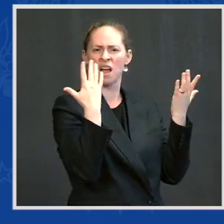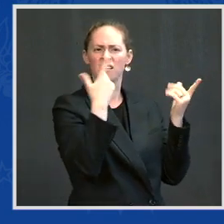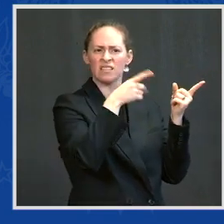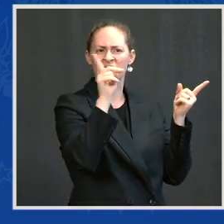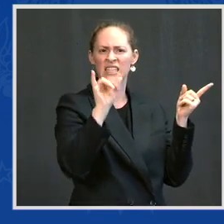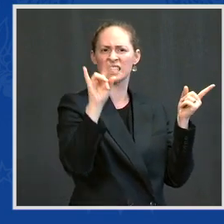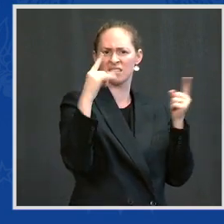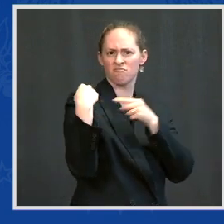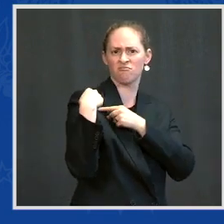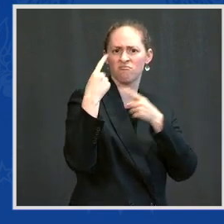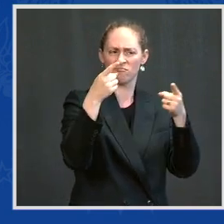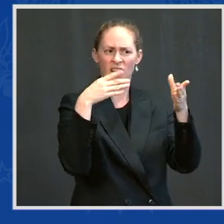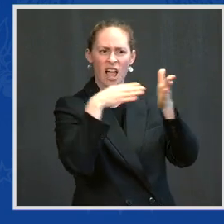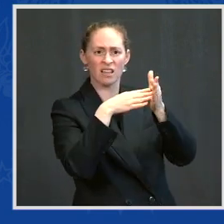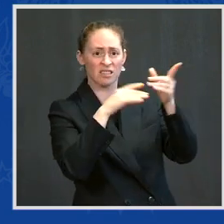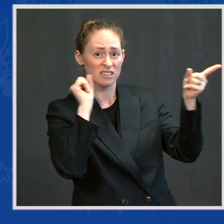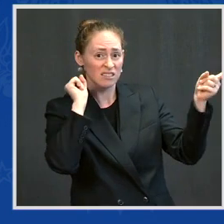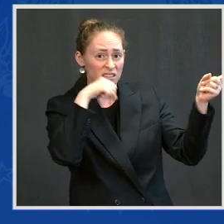Good luck.